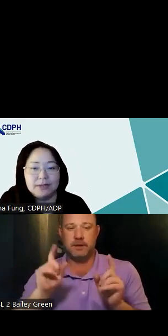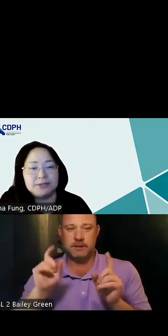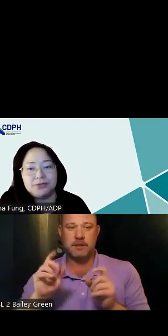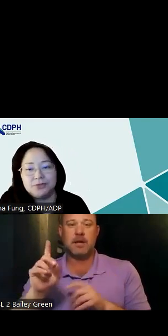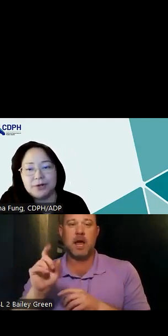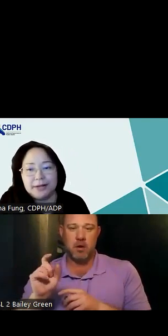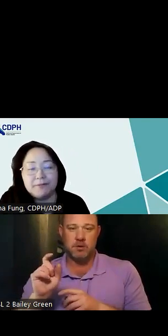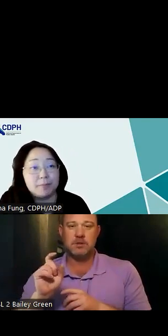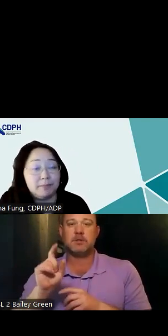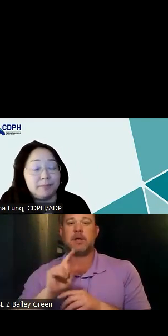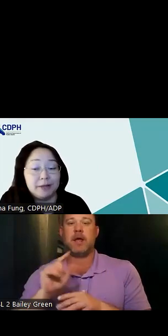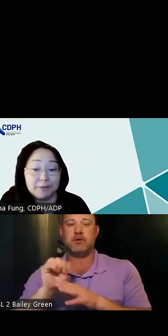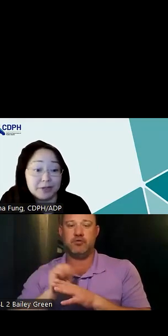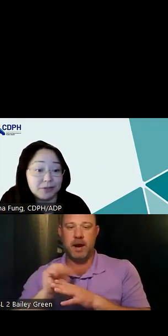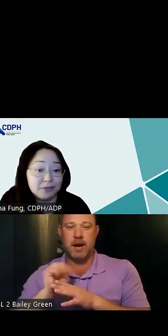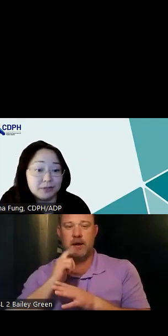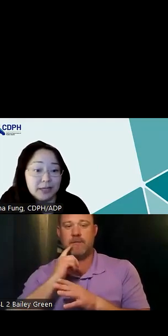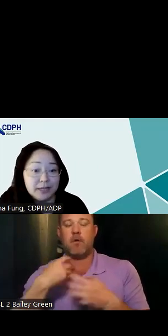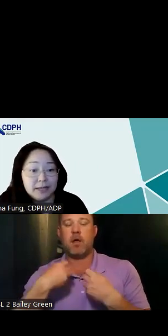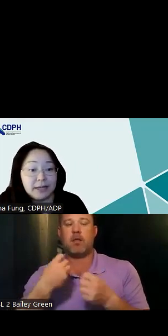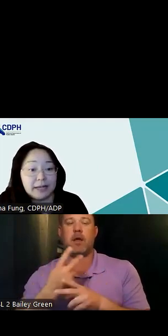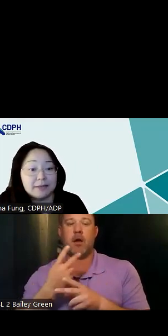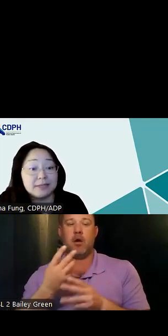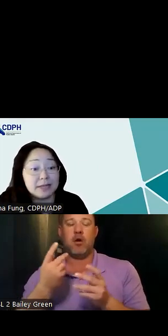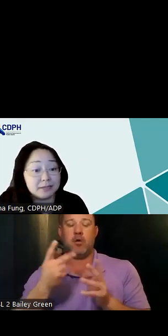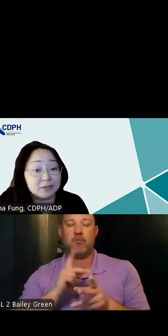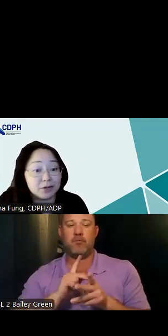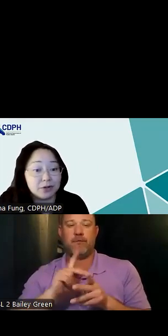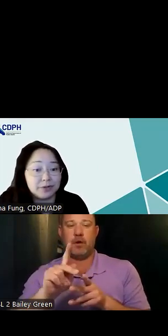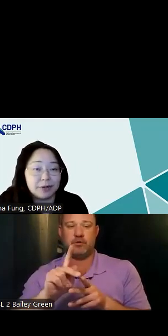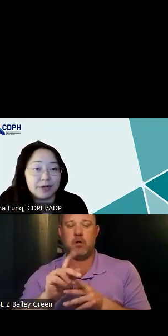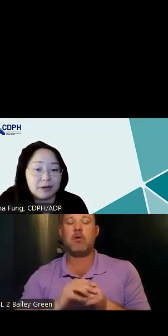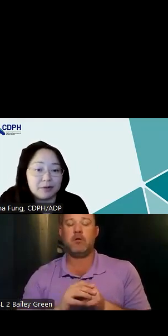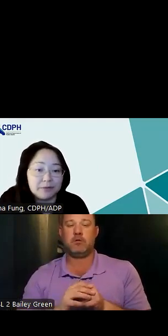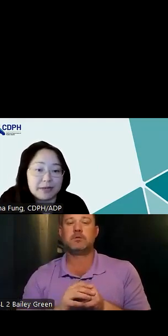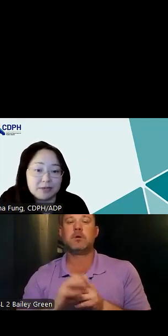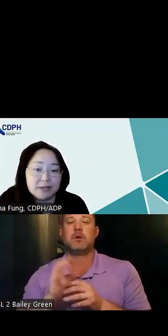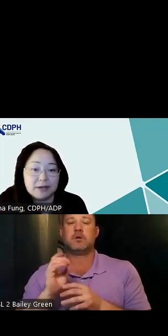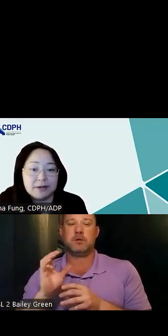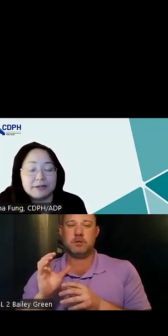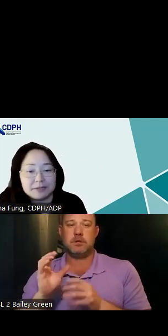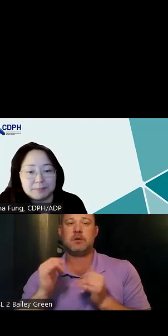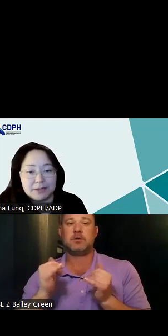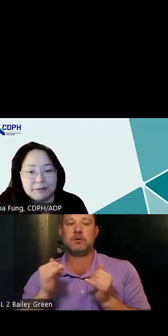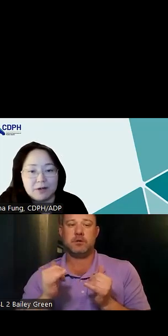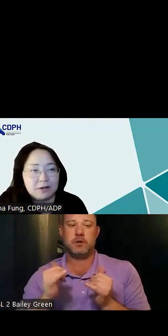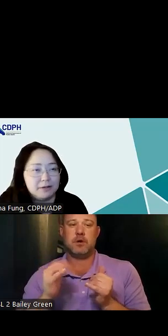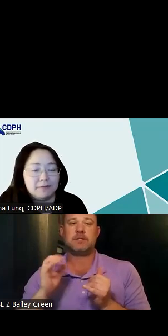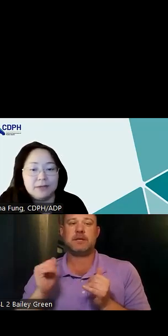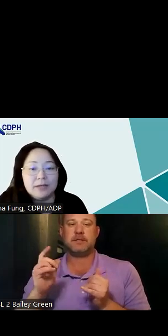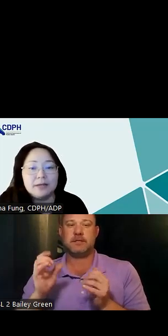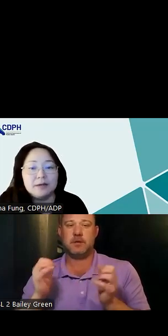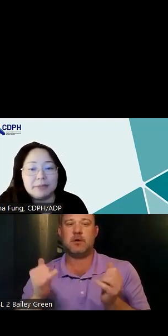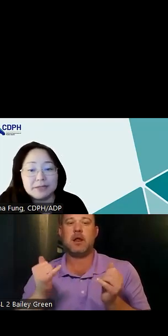as well as training for health professionals. And CADCs are currently working on revising their assessment of